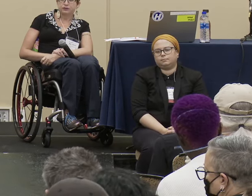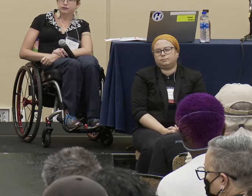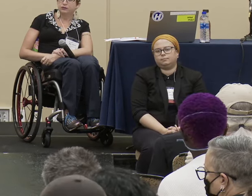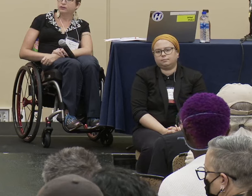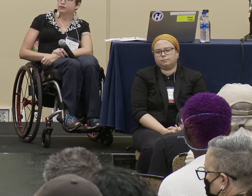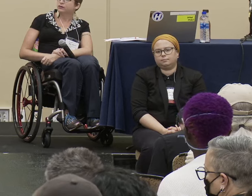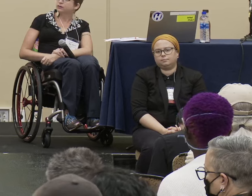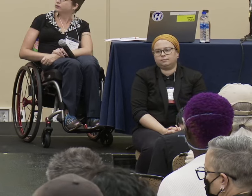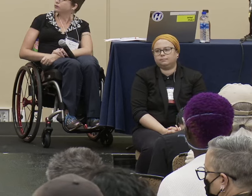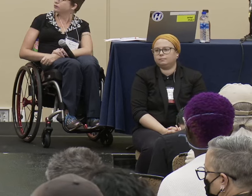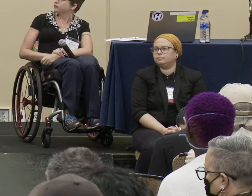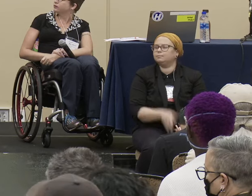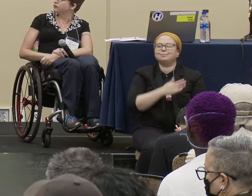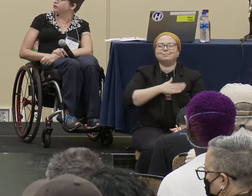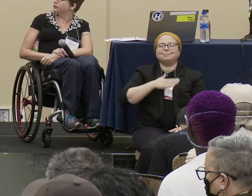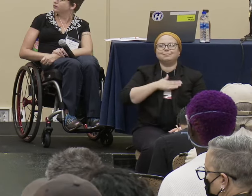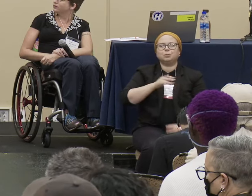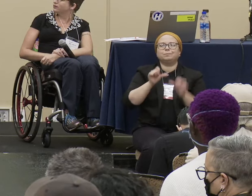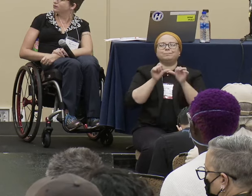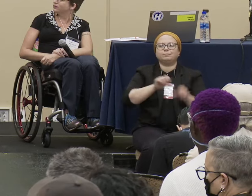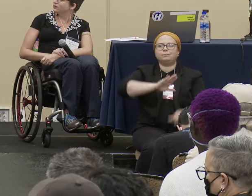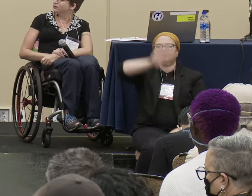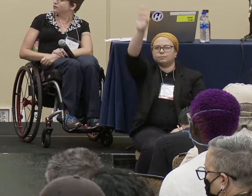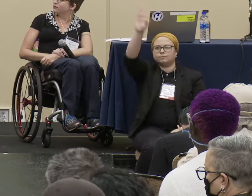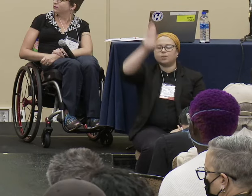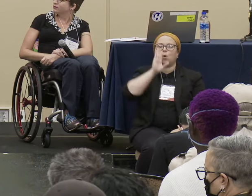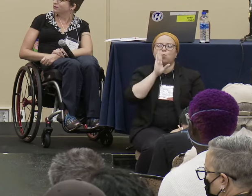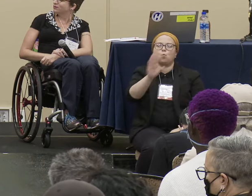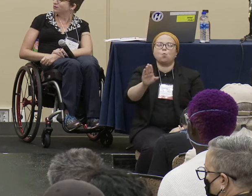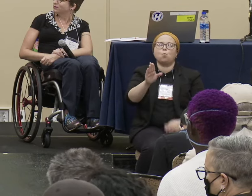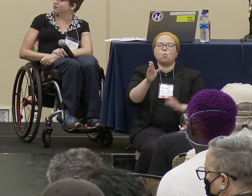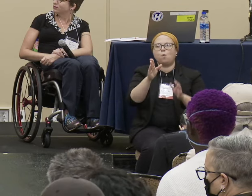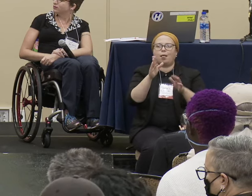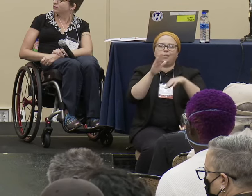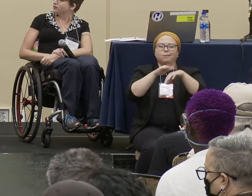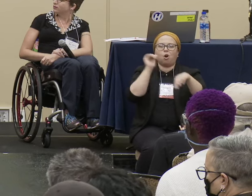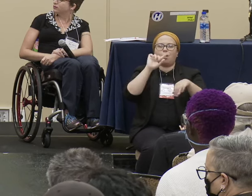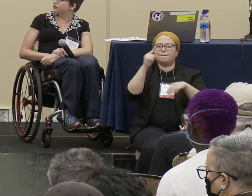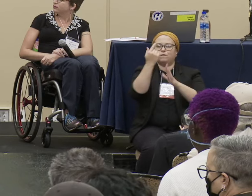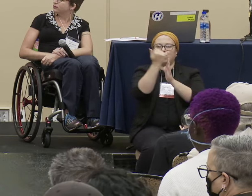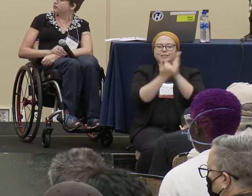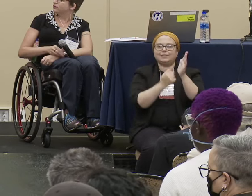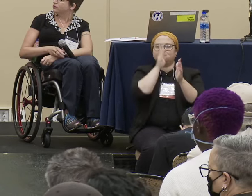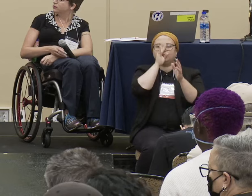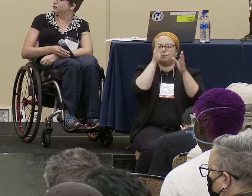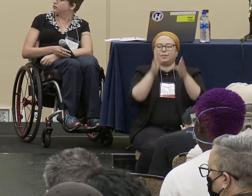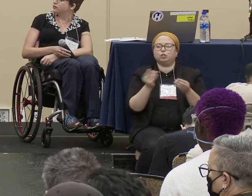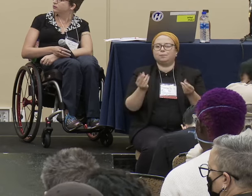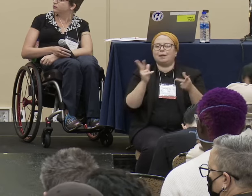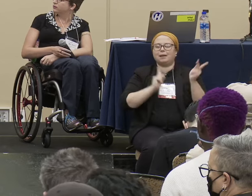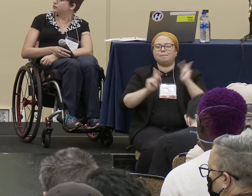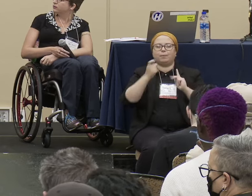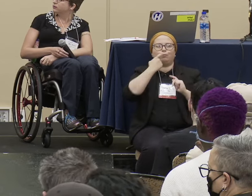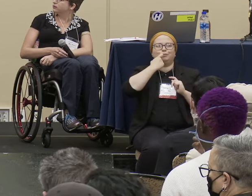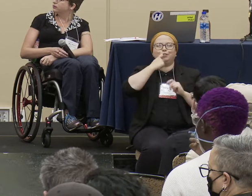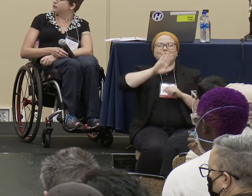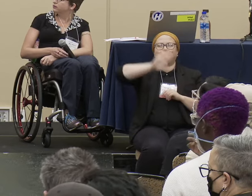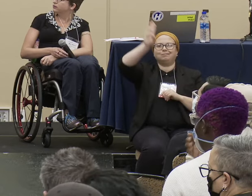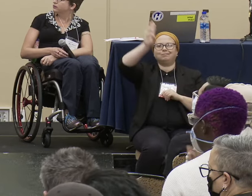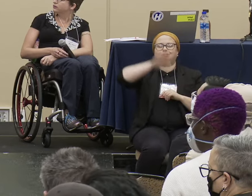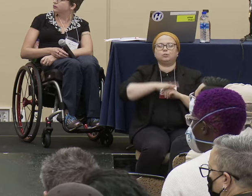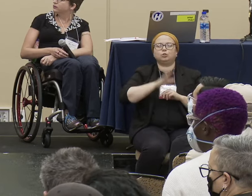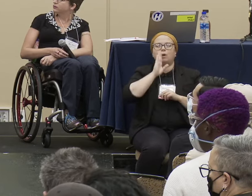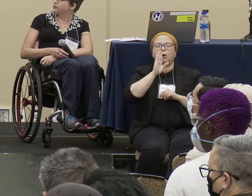Okay, I'm going to ask you to keep your hands up, but I'm going to call on the first list of speakers because a lot of folks just threw their hands up, so that's excellent. I'm going to start